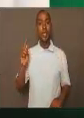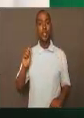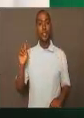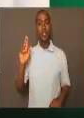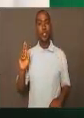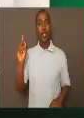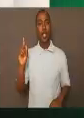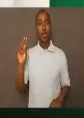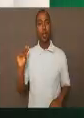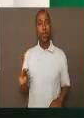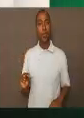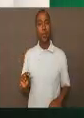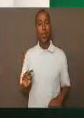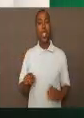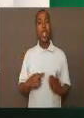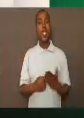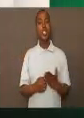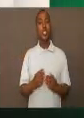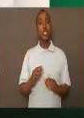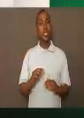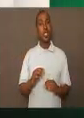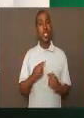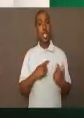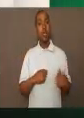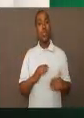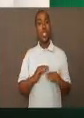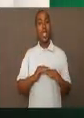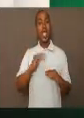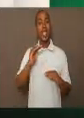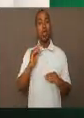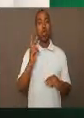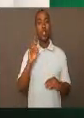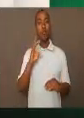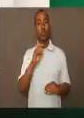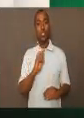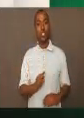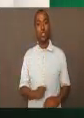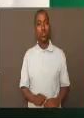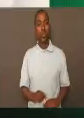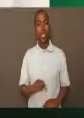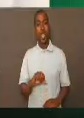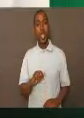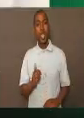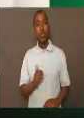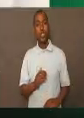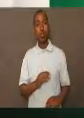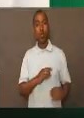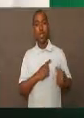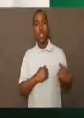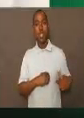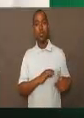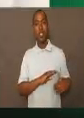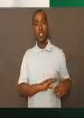These are the 2 top chambers of the heart. There are the 2 lower